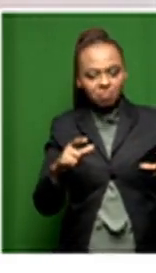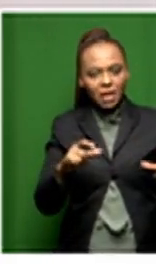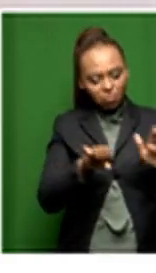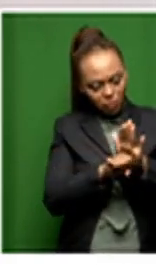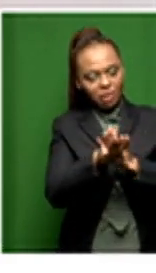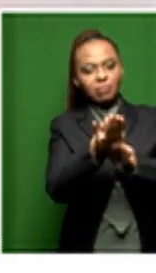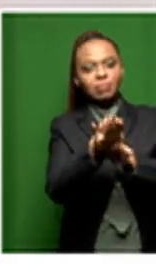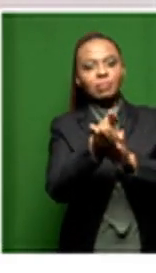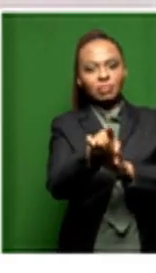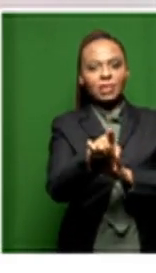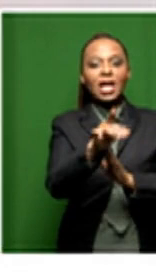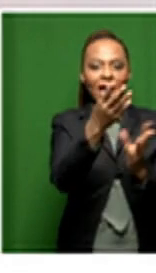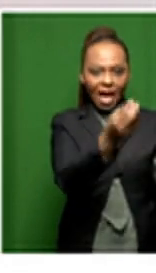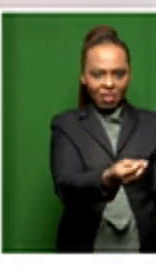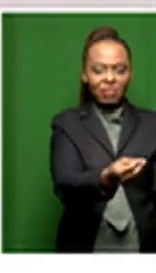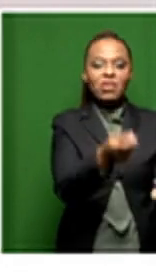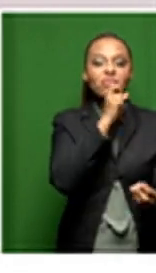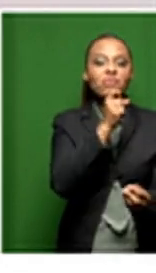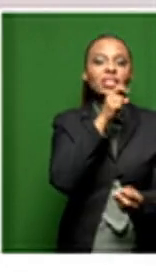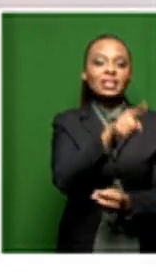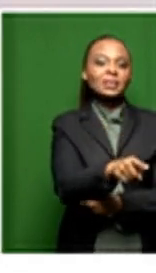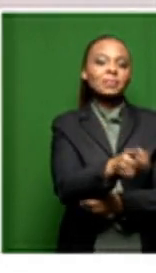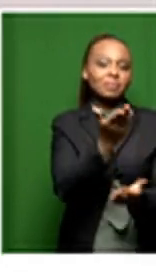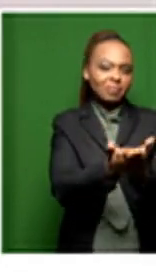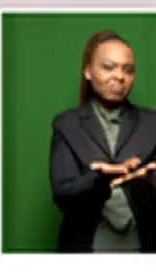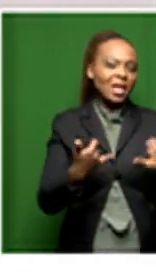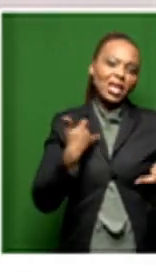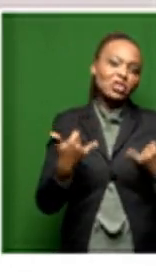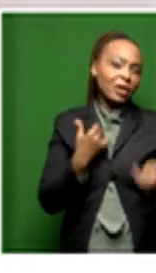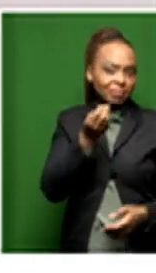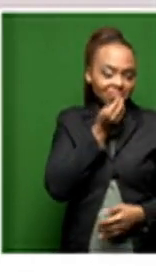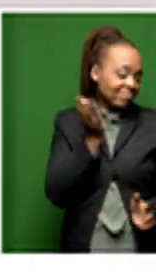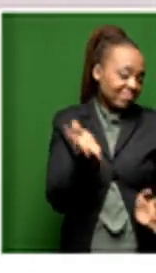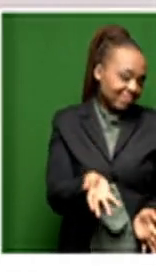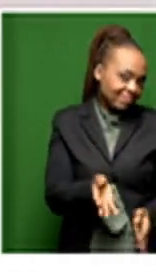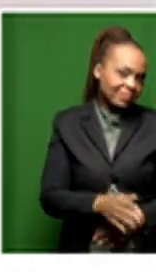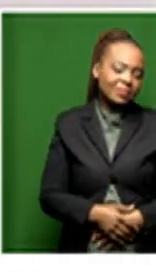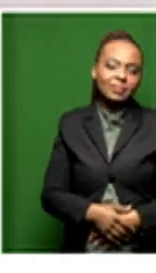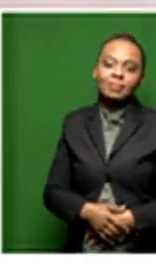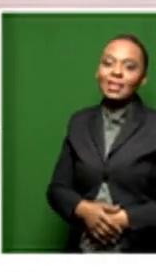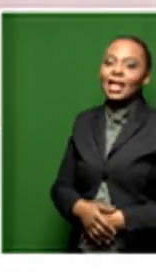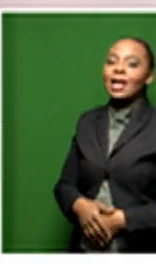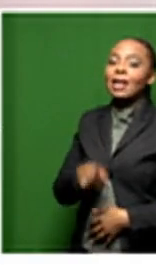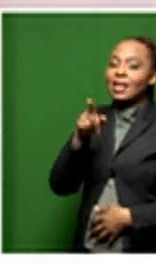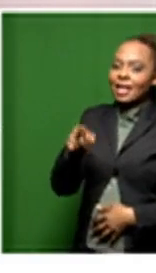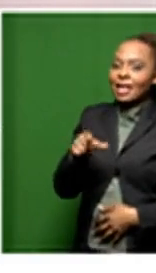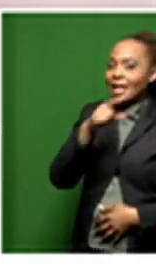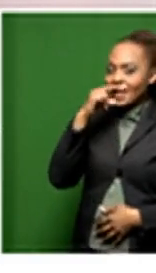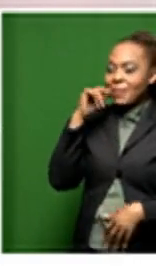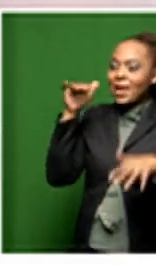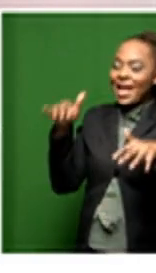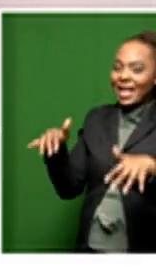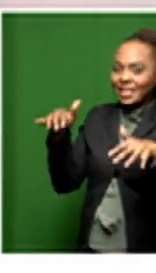that they have it. They can use it at home and try it out and enjoy it. Now, for the lazy chefs, do you